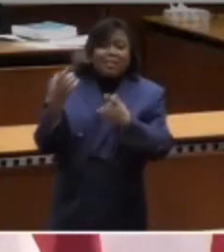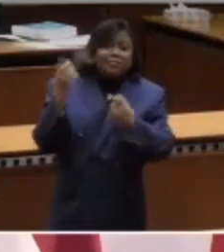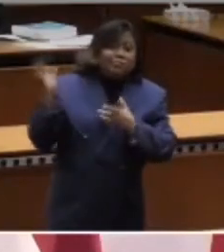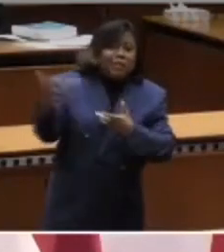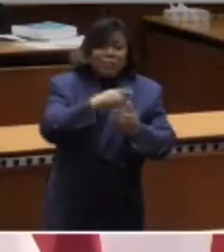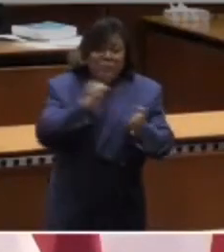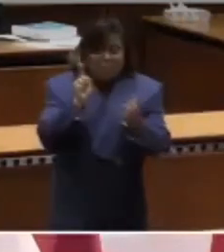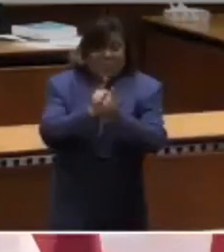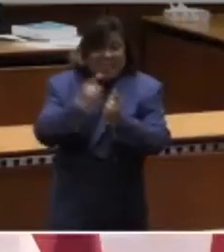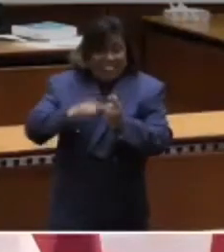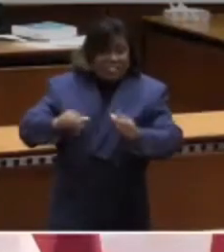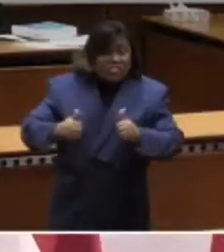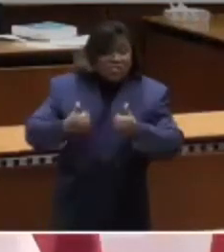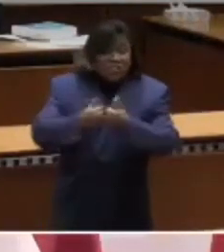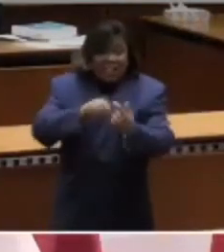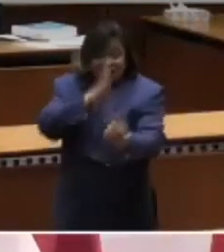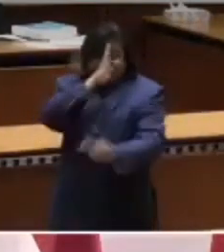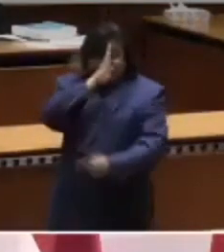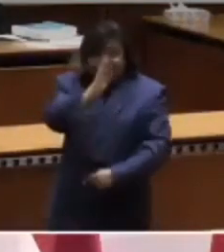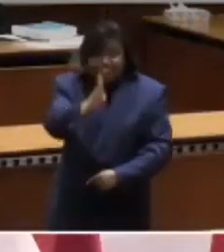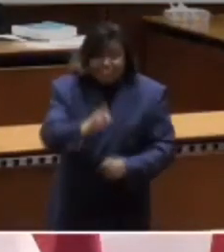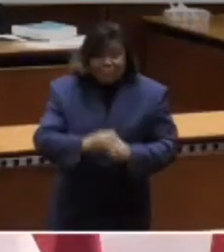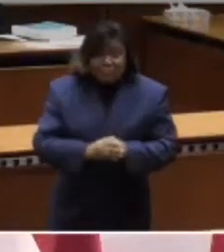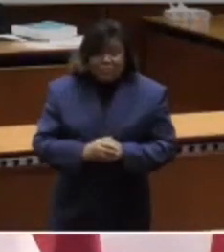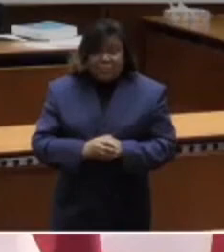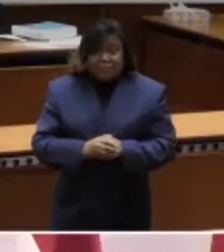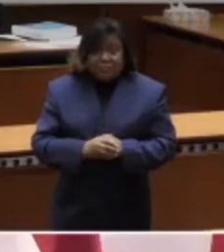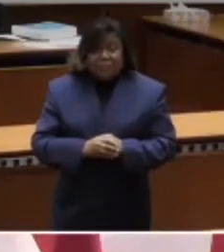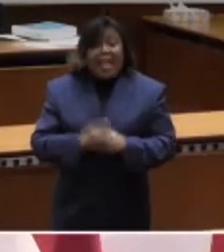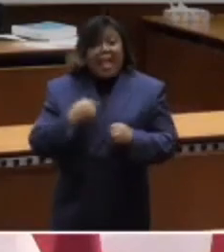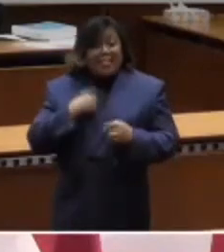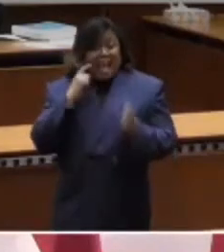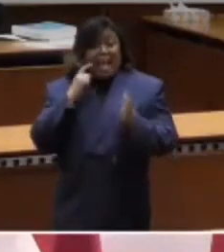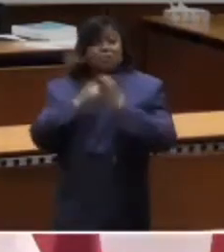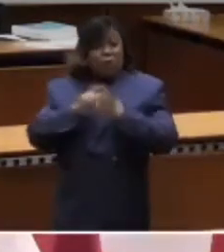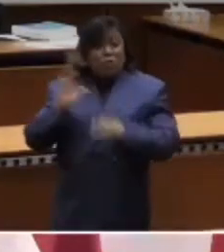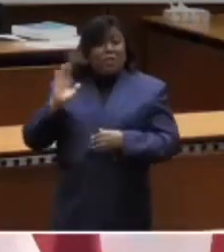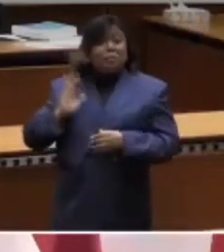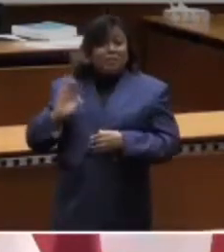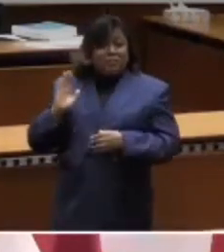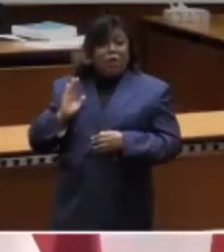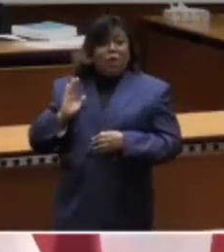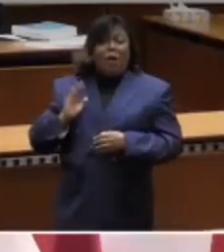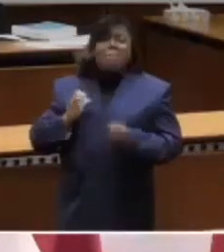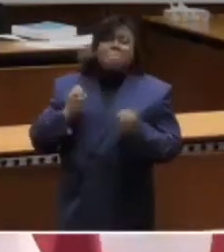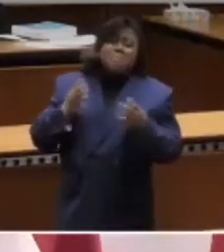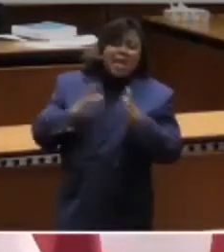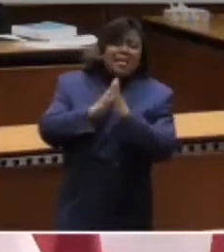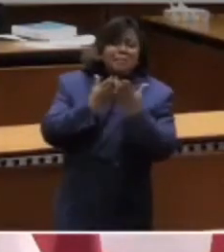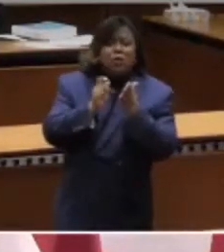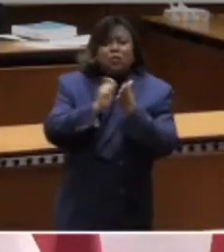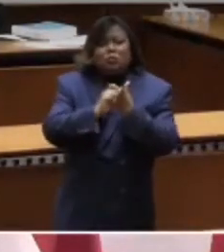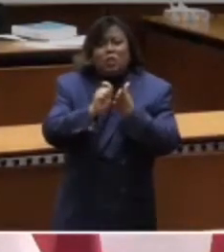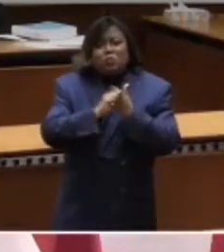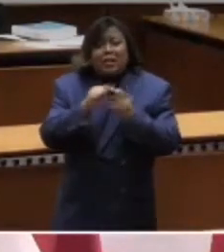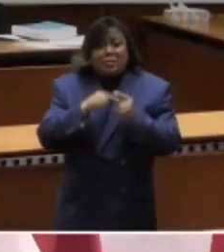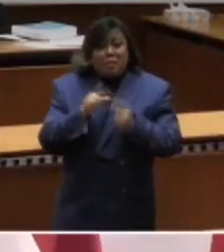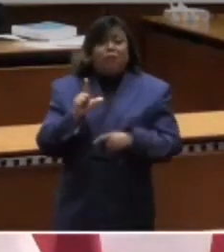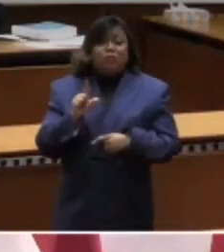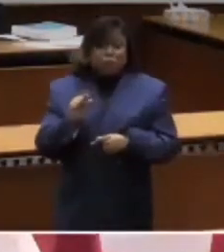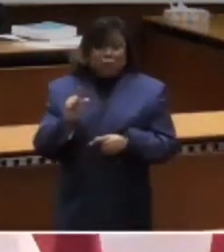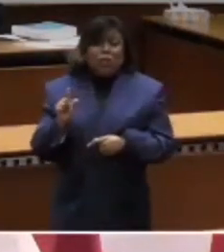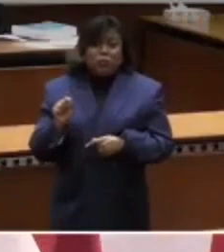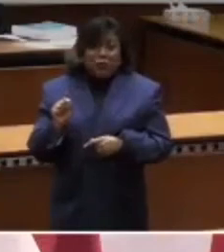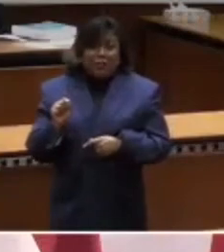to meet this challenge head on. As I've noted before, many books will be written about